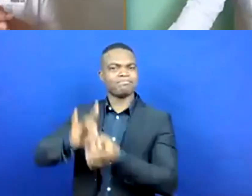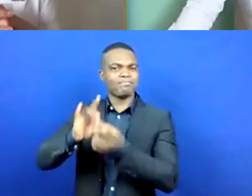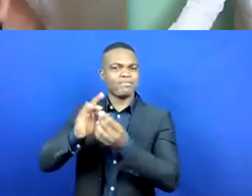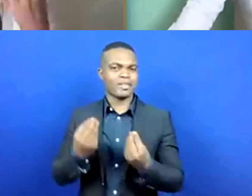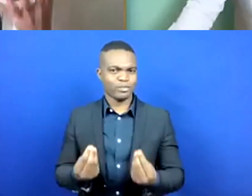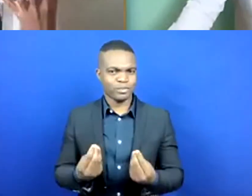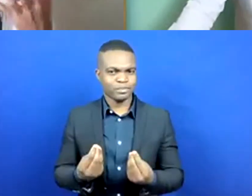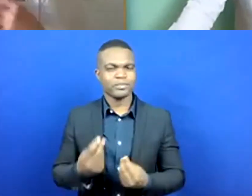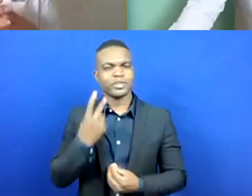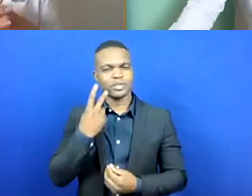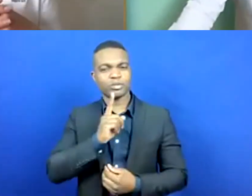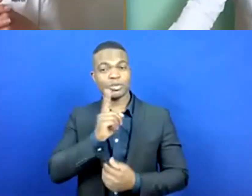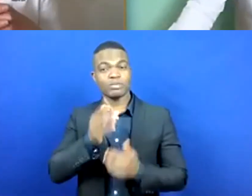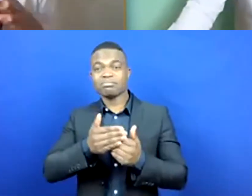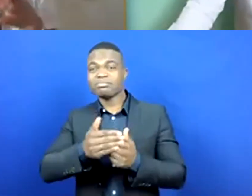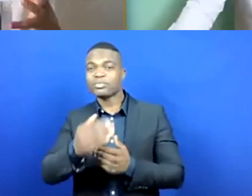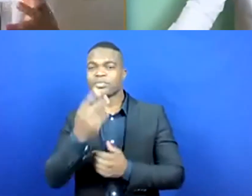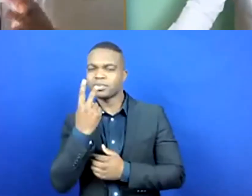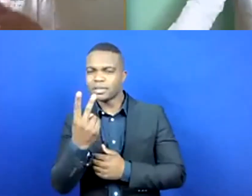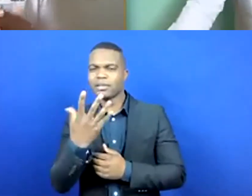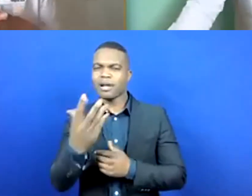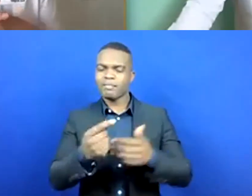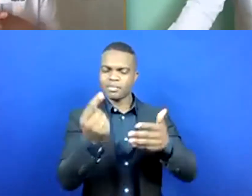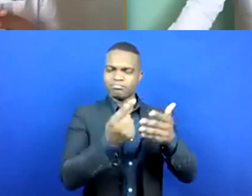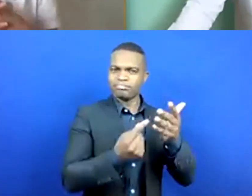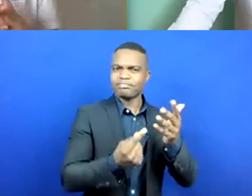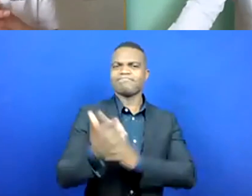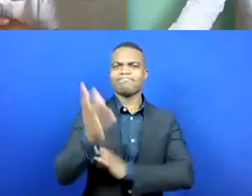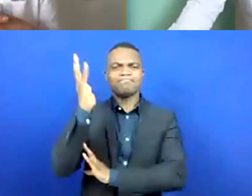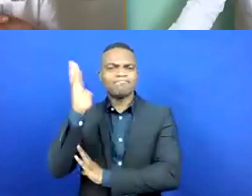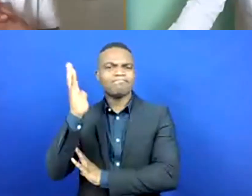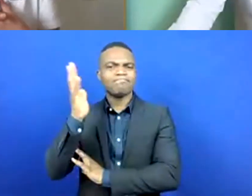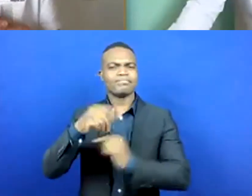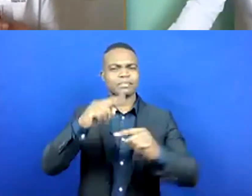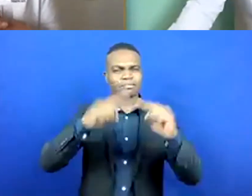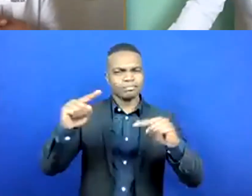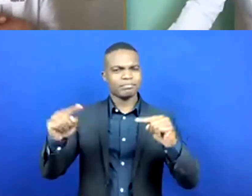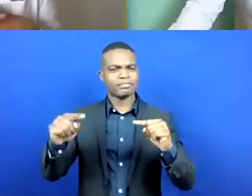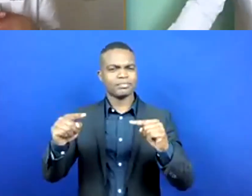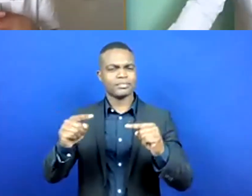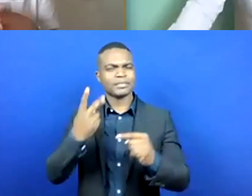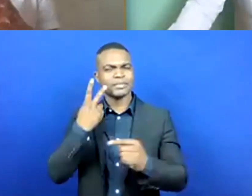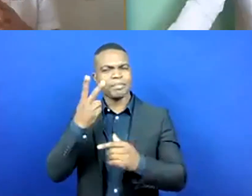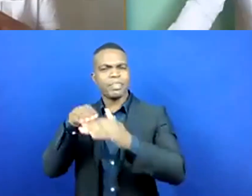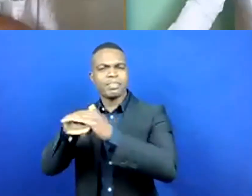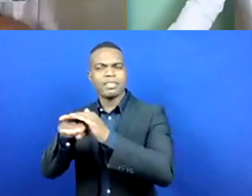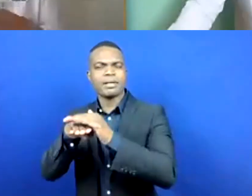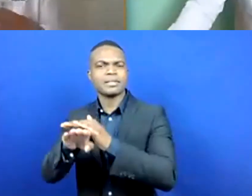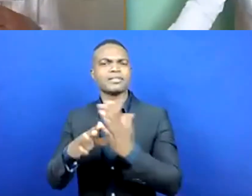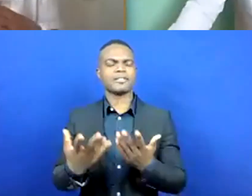issue. And I know some interpreters in some parts of the world have actually put their own lives in danger to still